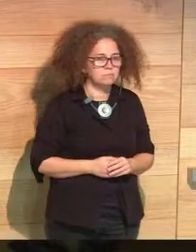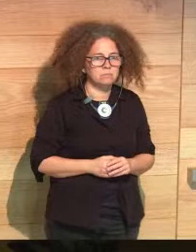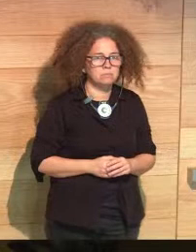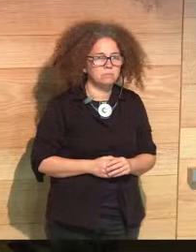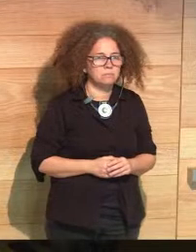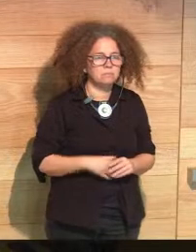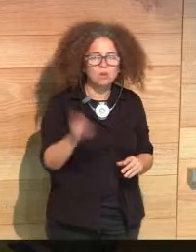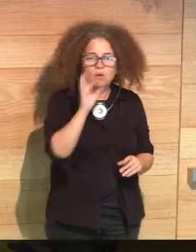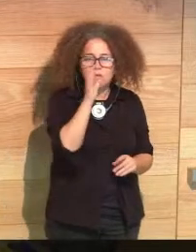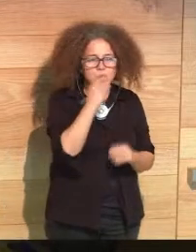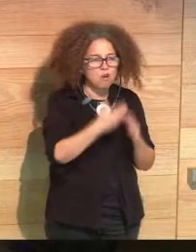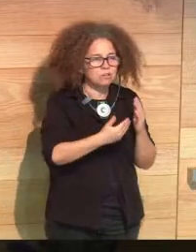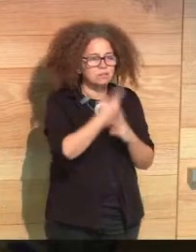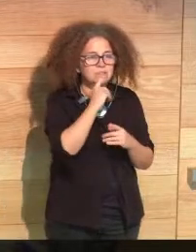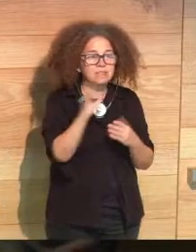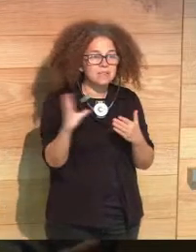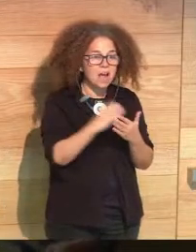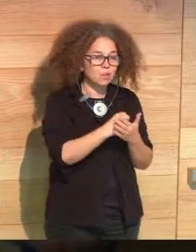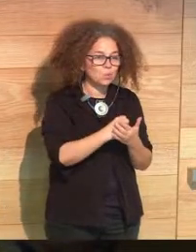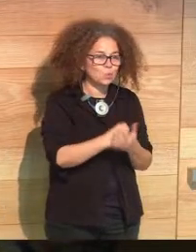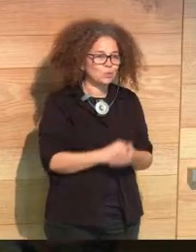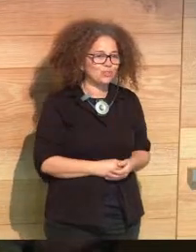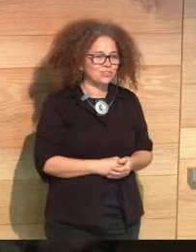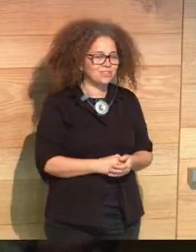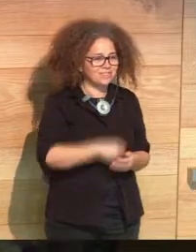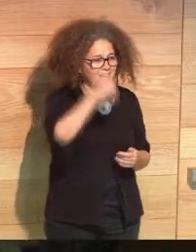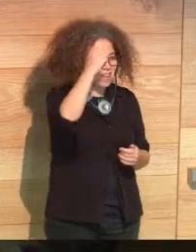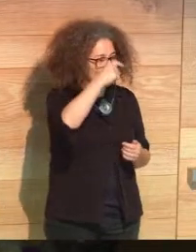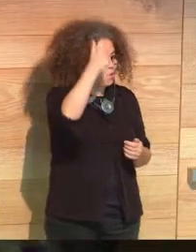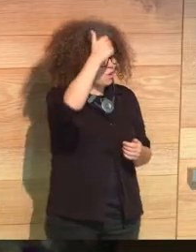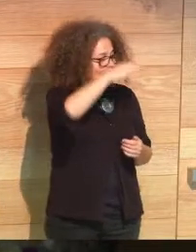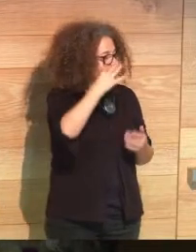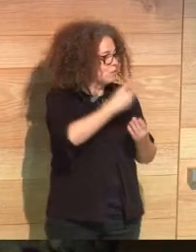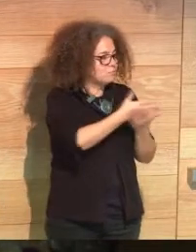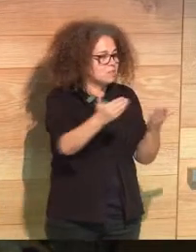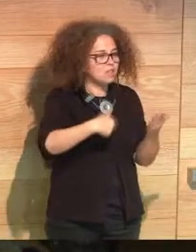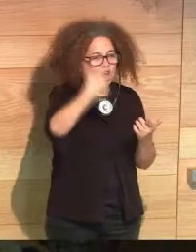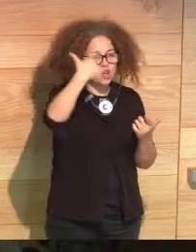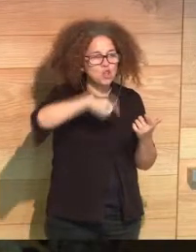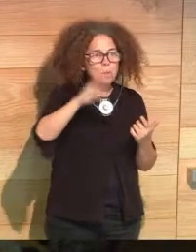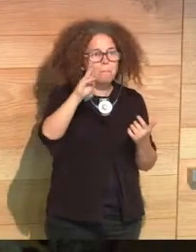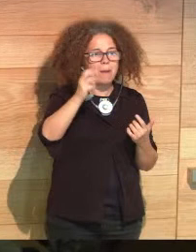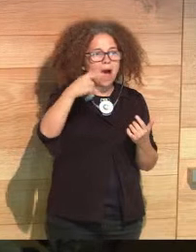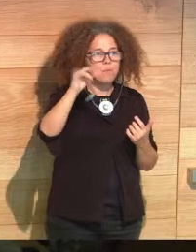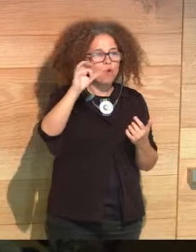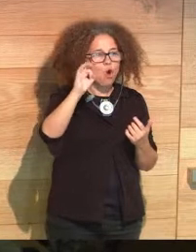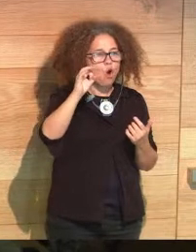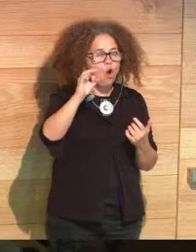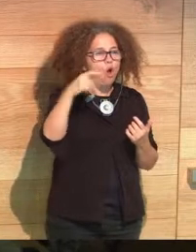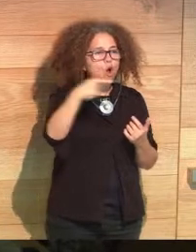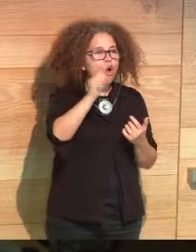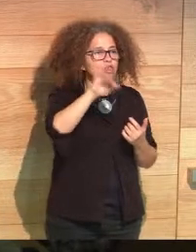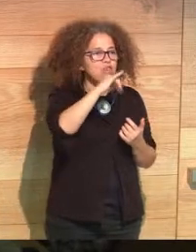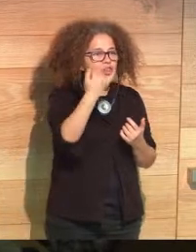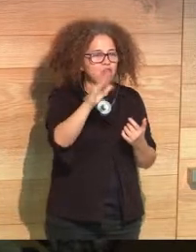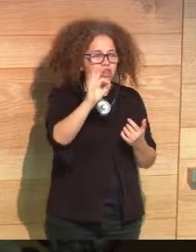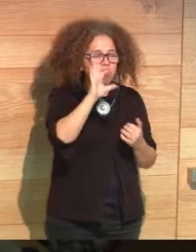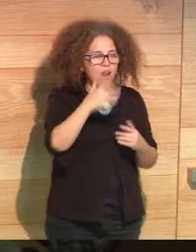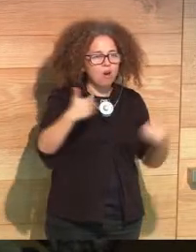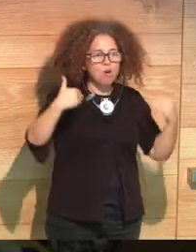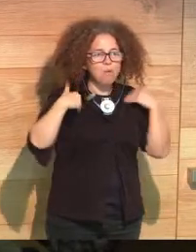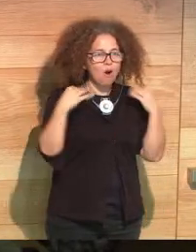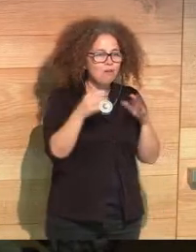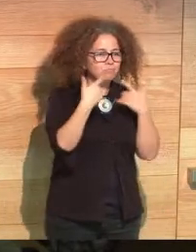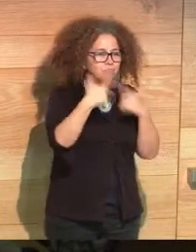Bueno, buenos días a todos. Well, good morning, everybody. I'm Pablo Gonzalo. I'm in charge